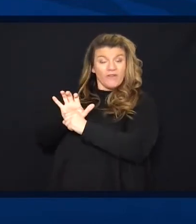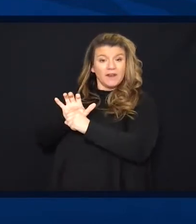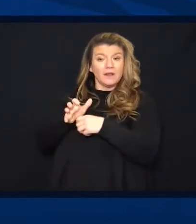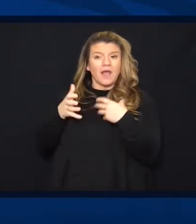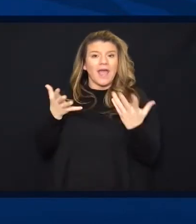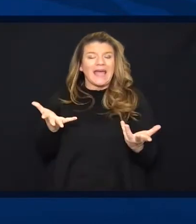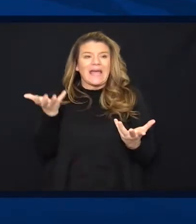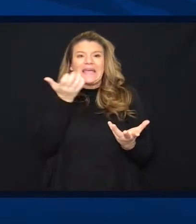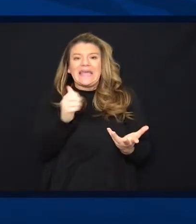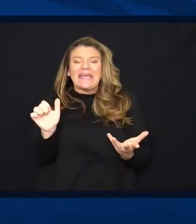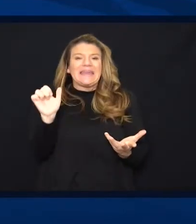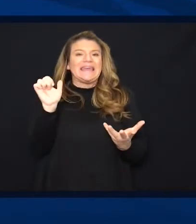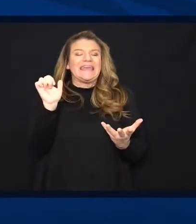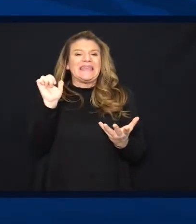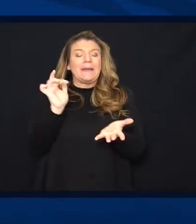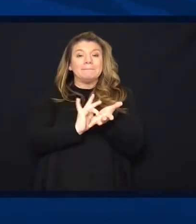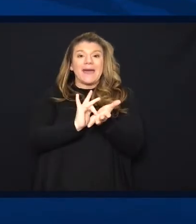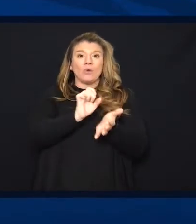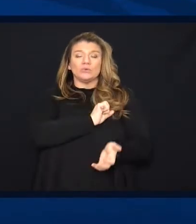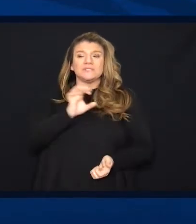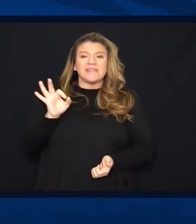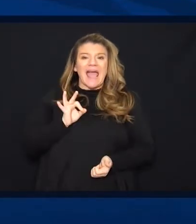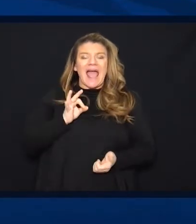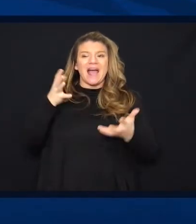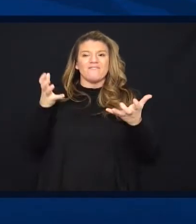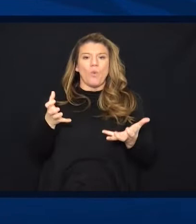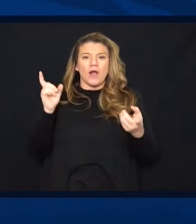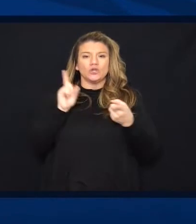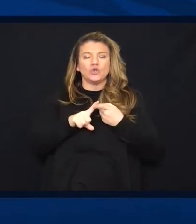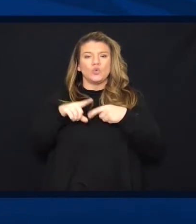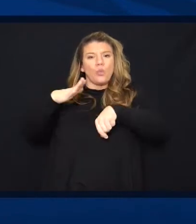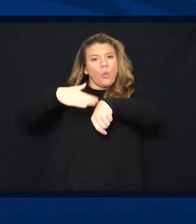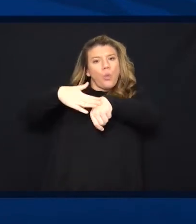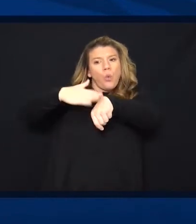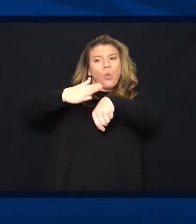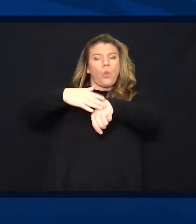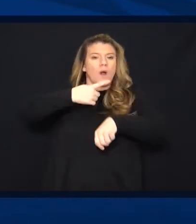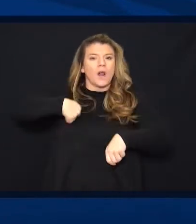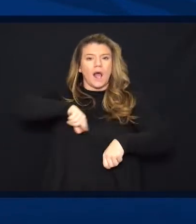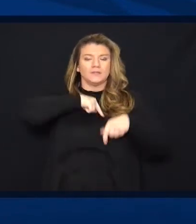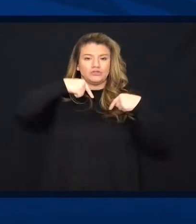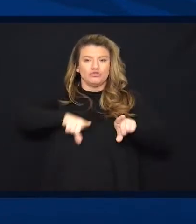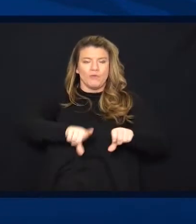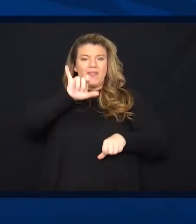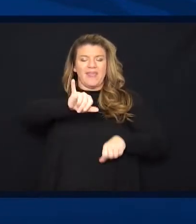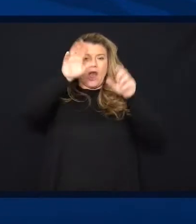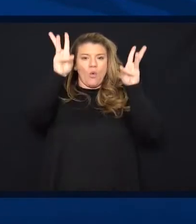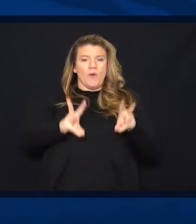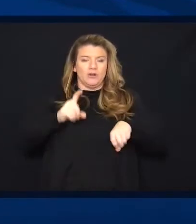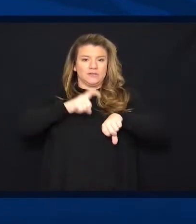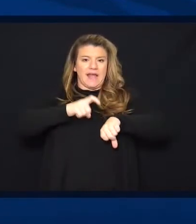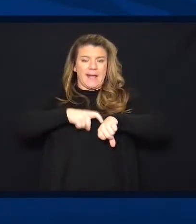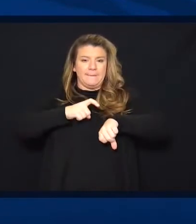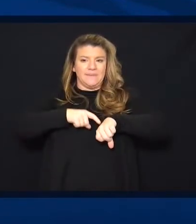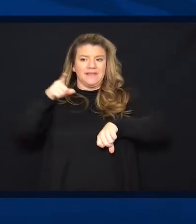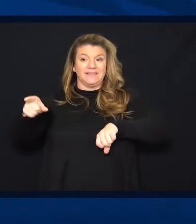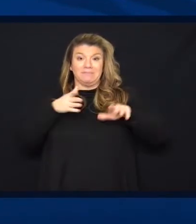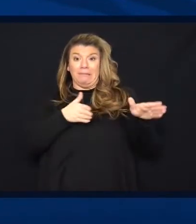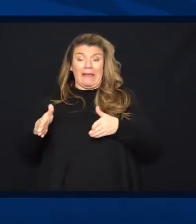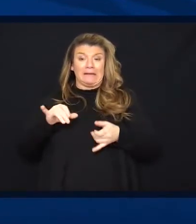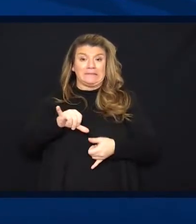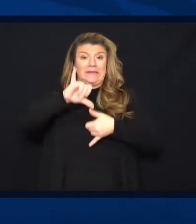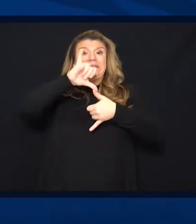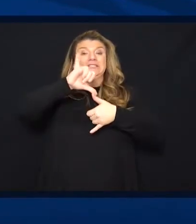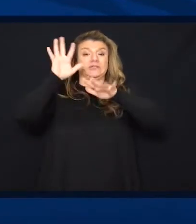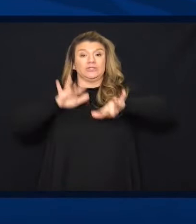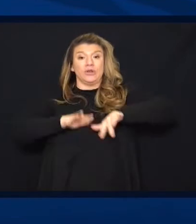of caution from the medical staff on not overdoing it as this winter storm dumps a couple of inches of snow